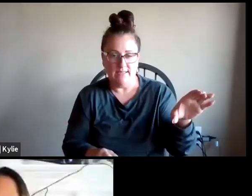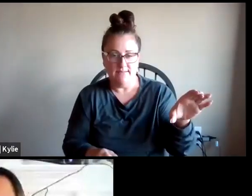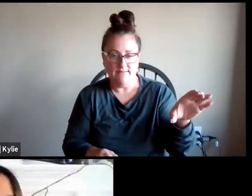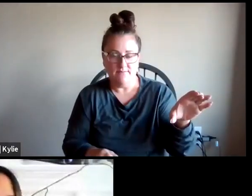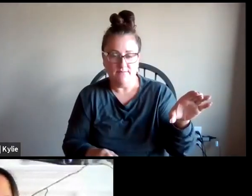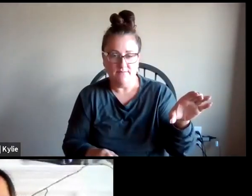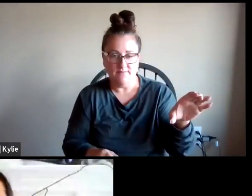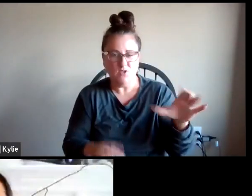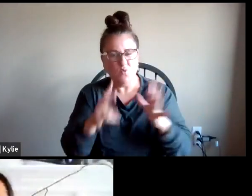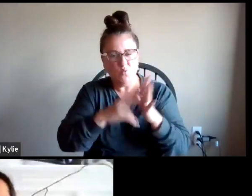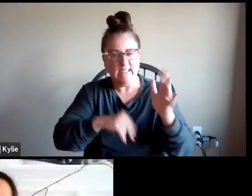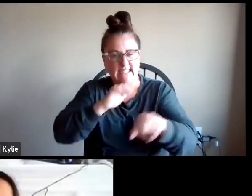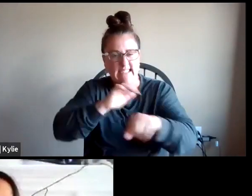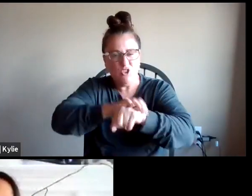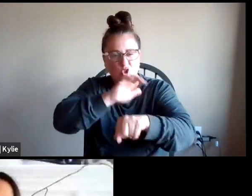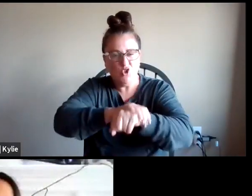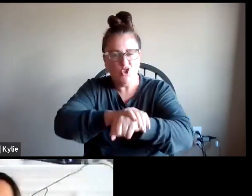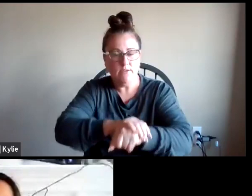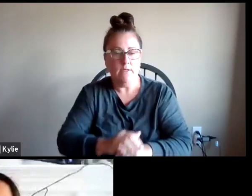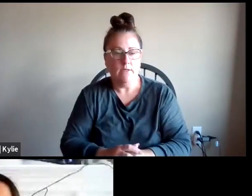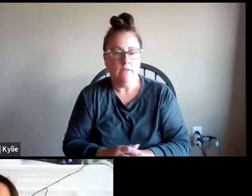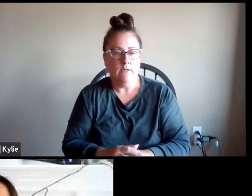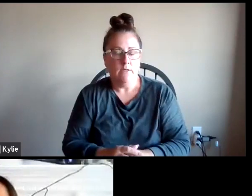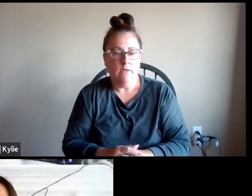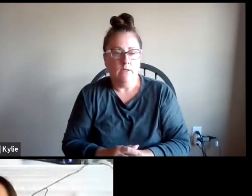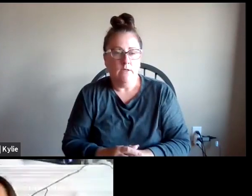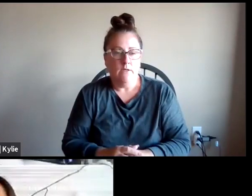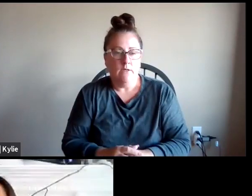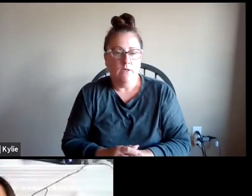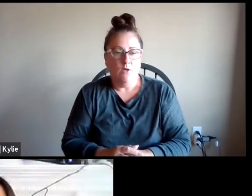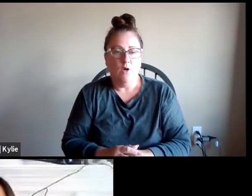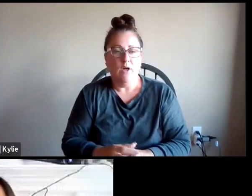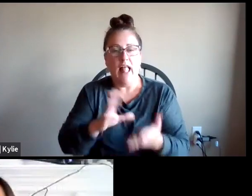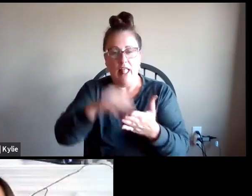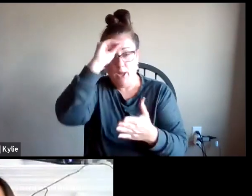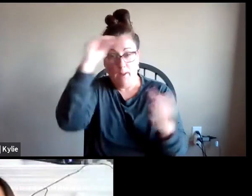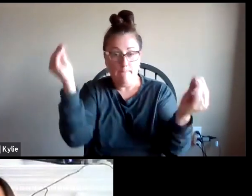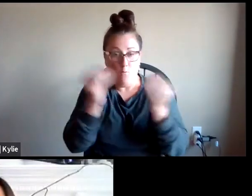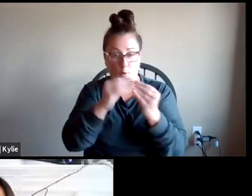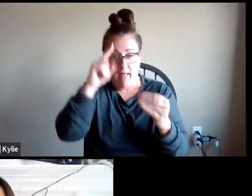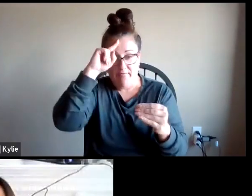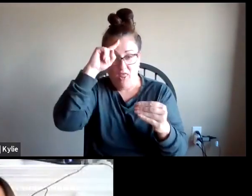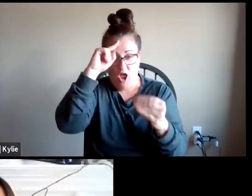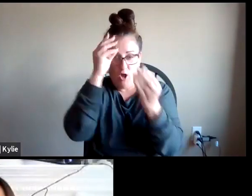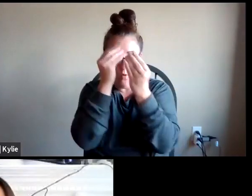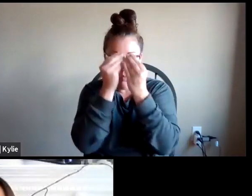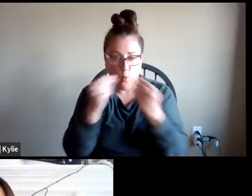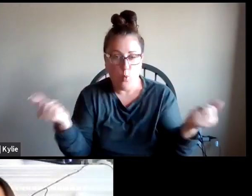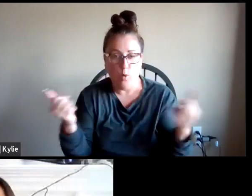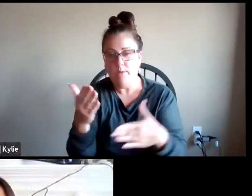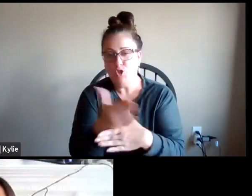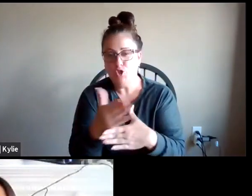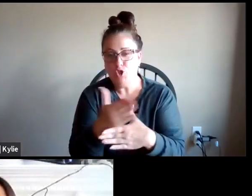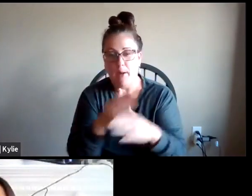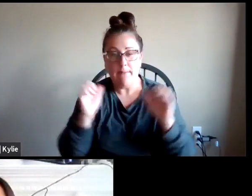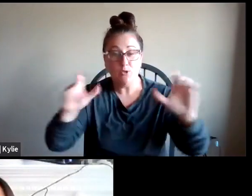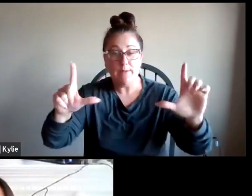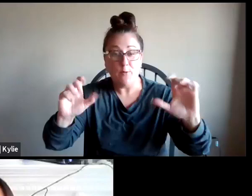and we're going to learn more about thought diffusion. So hold on one sec as I share my